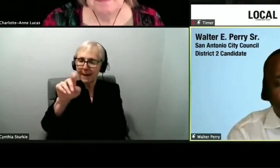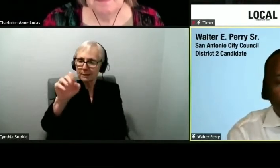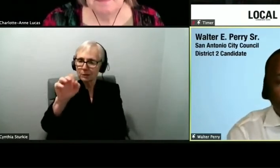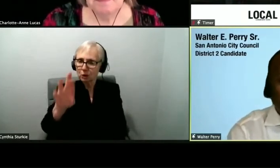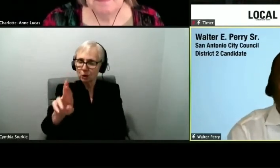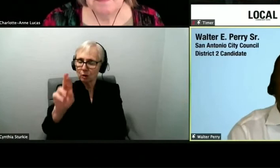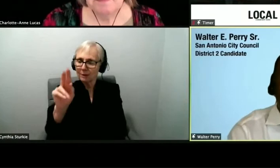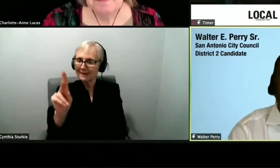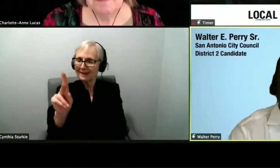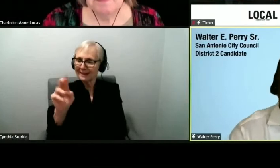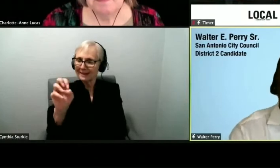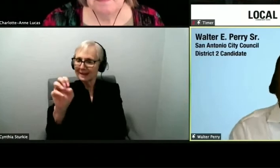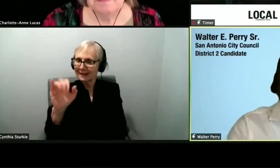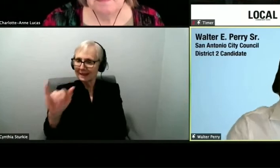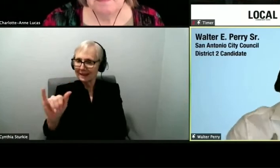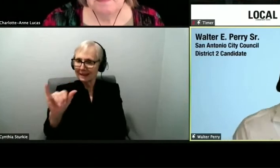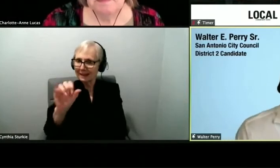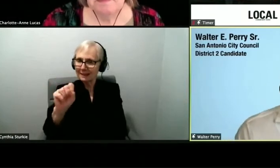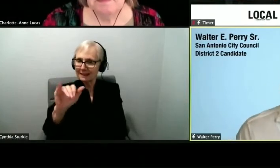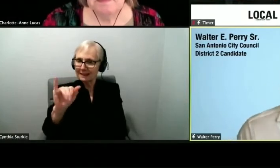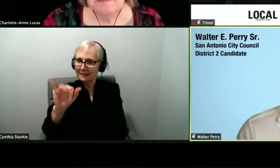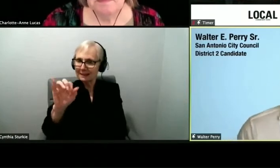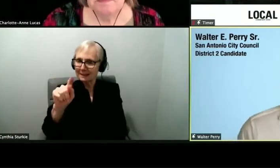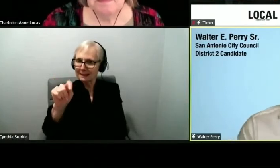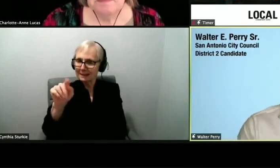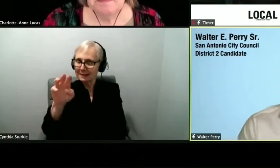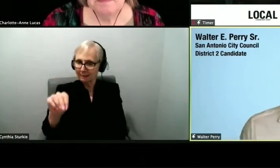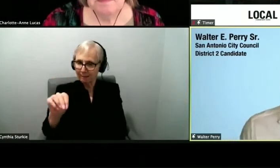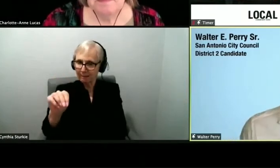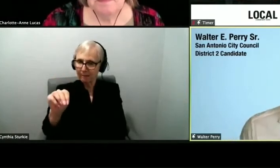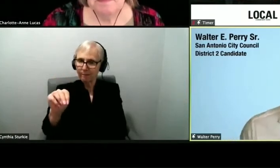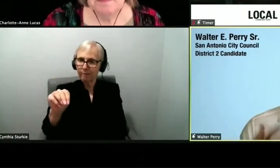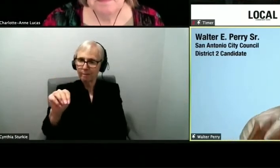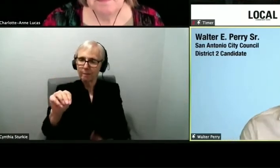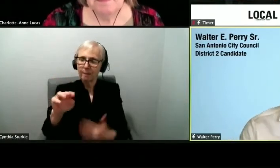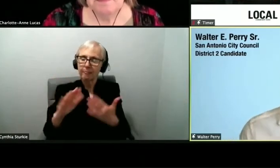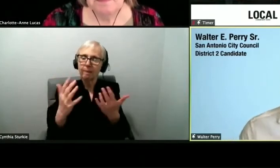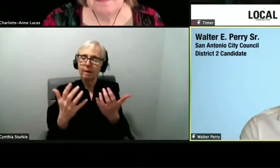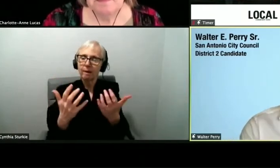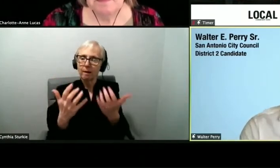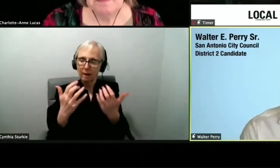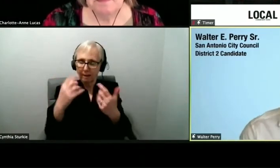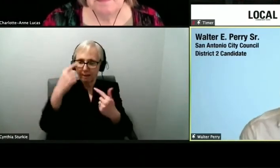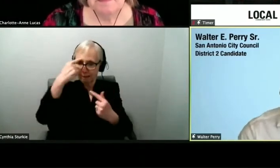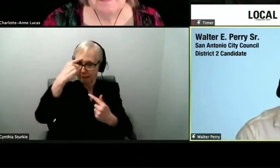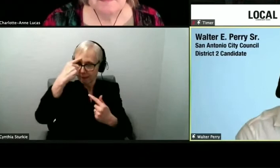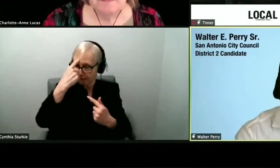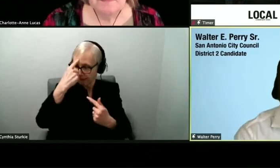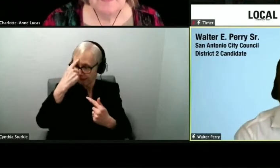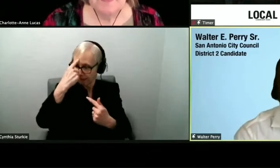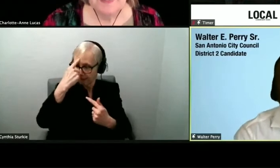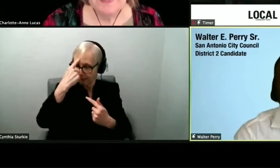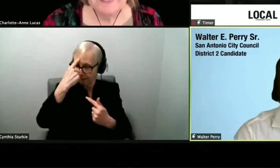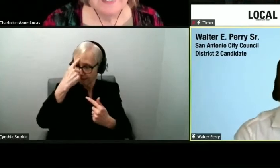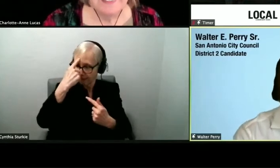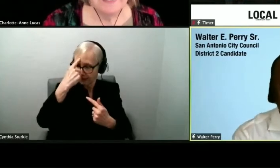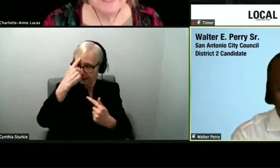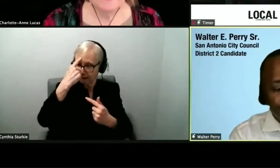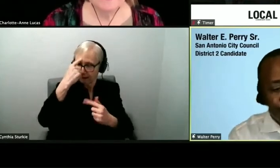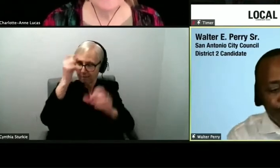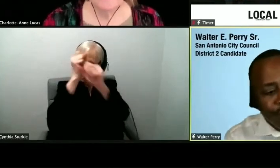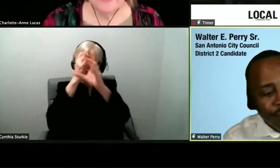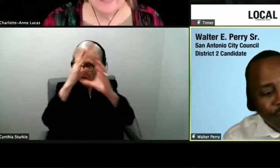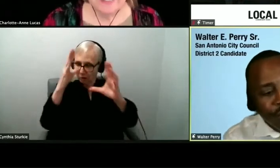the time. Anytime that I want to draw something near to me, like the council seat, I just think and put myself in that seat. So.